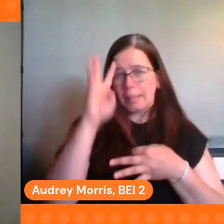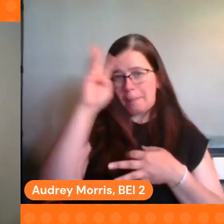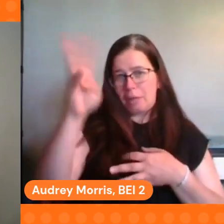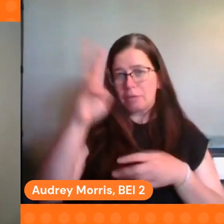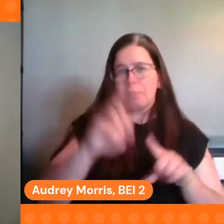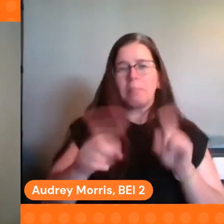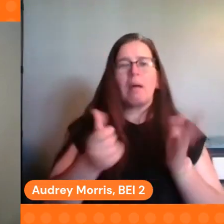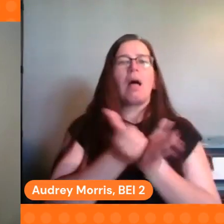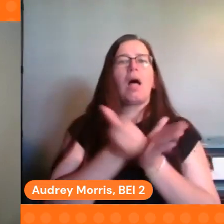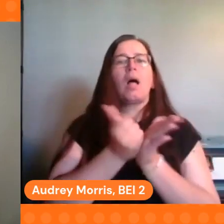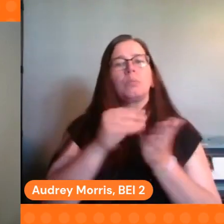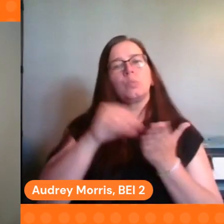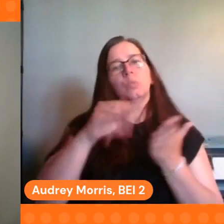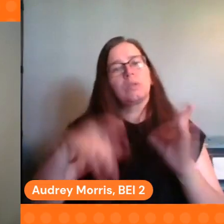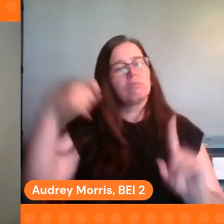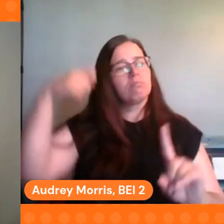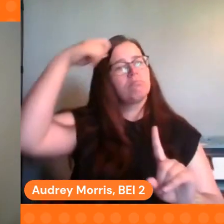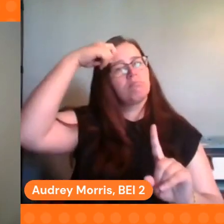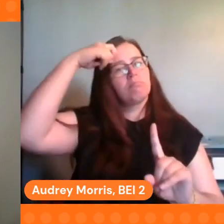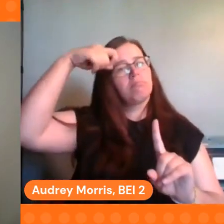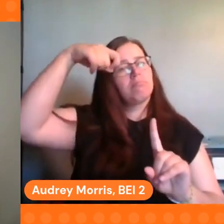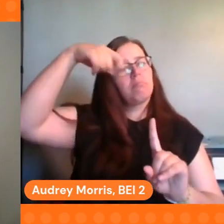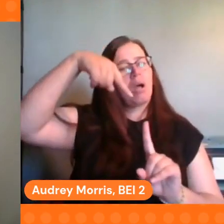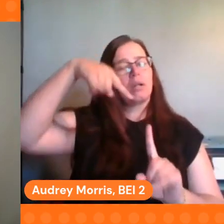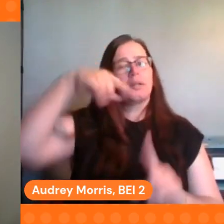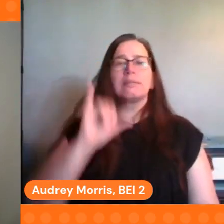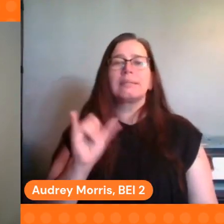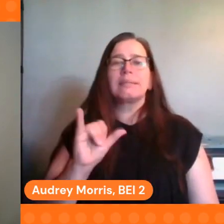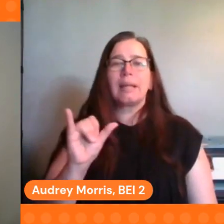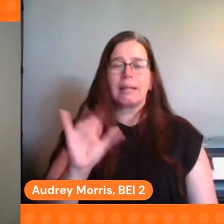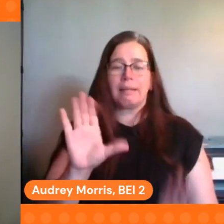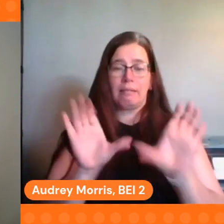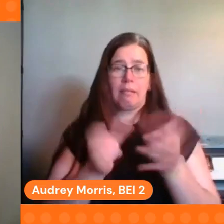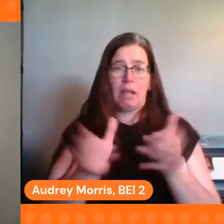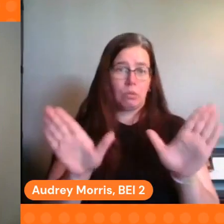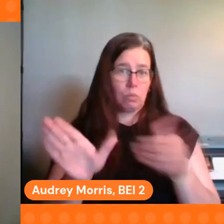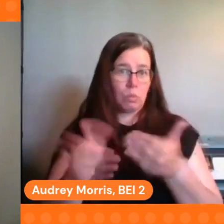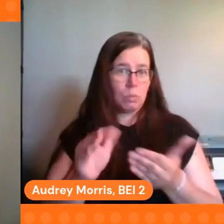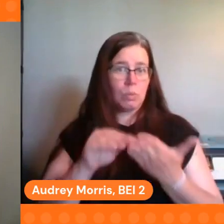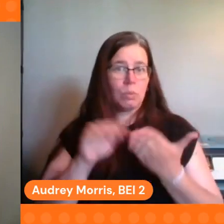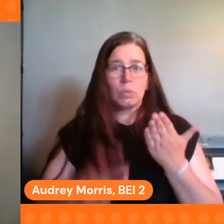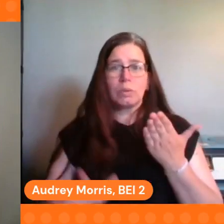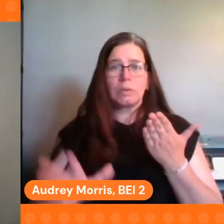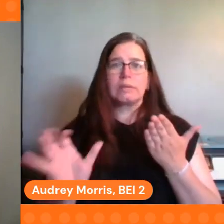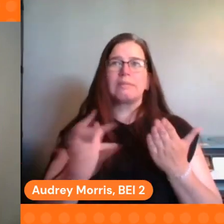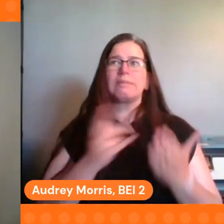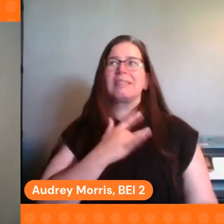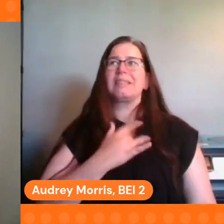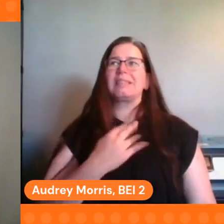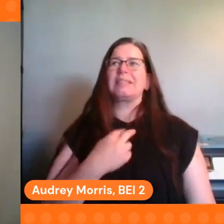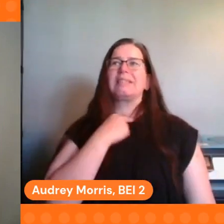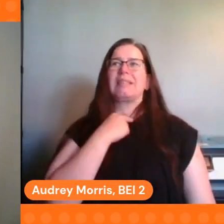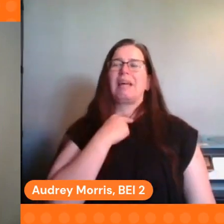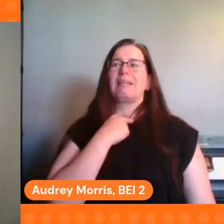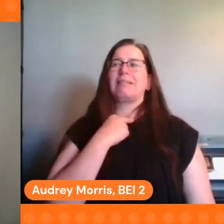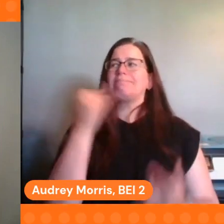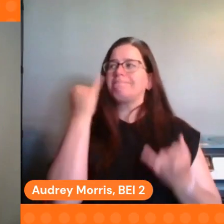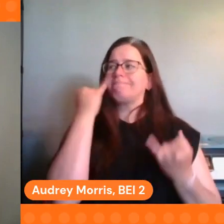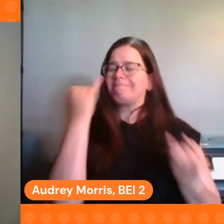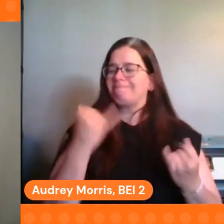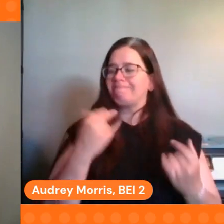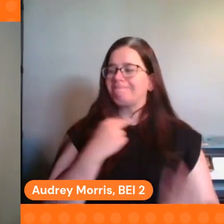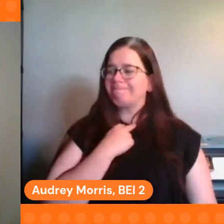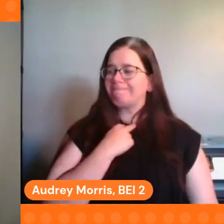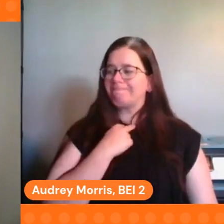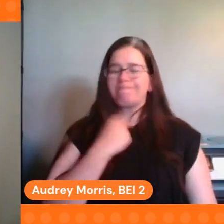to spark it. So, for example, like in a classroom, and when students like being stuck with their ideas, so they don't